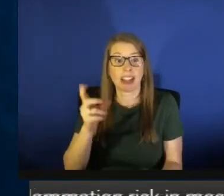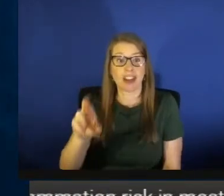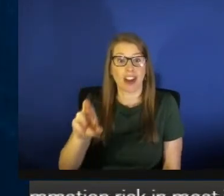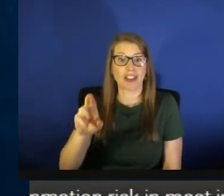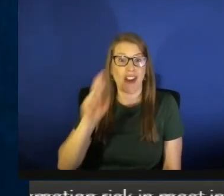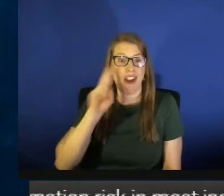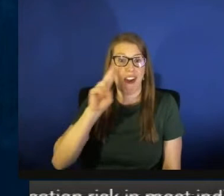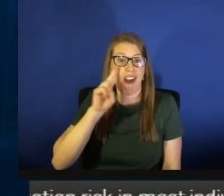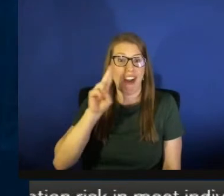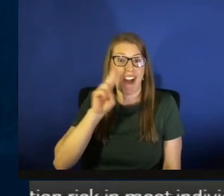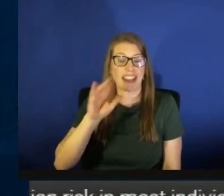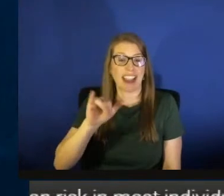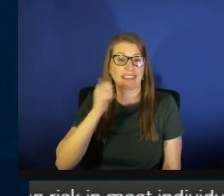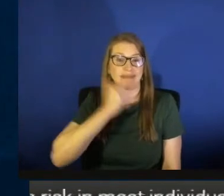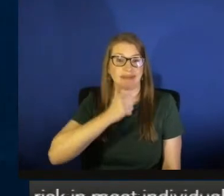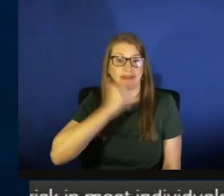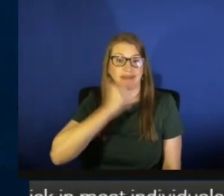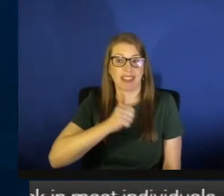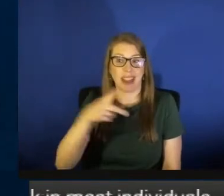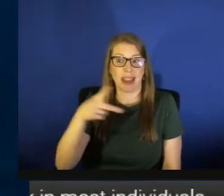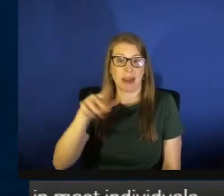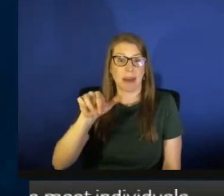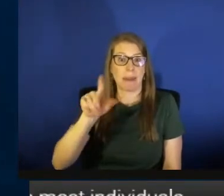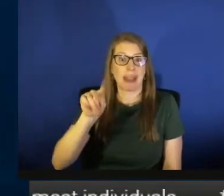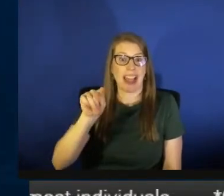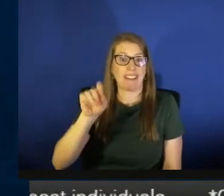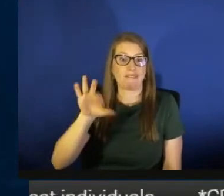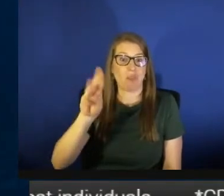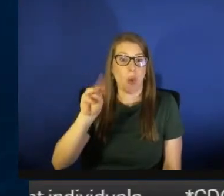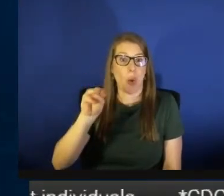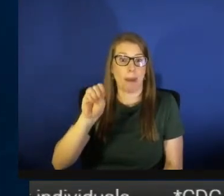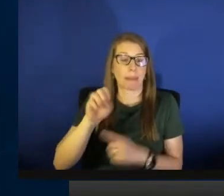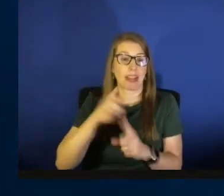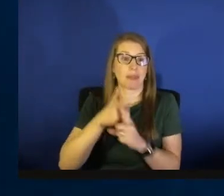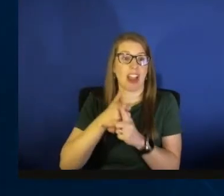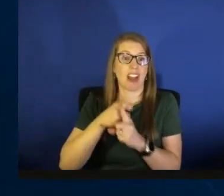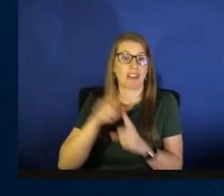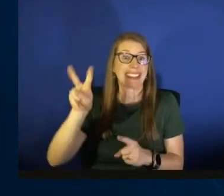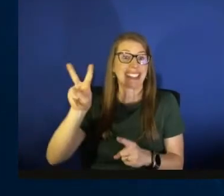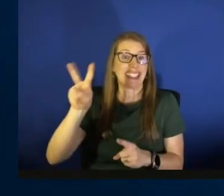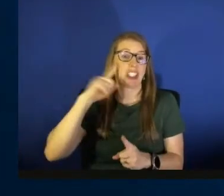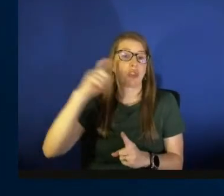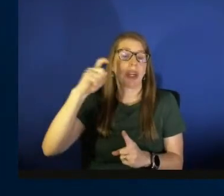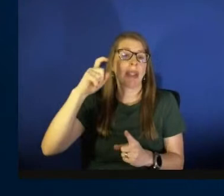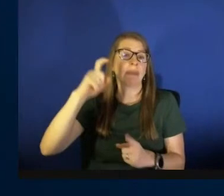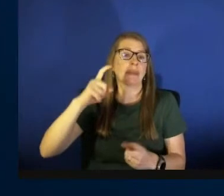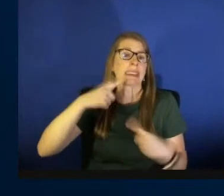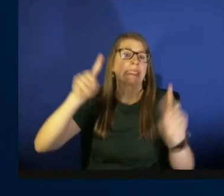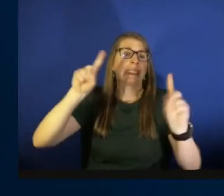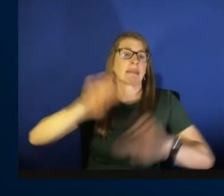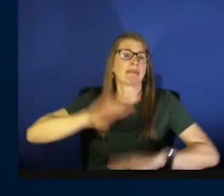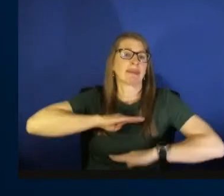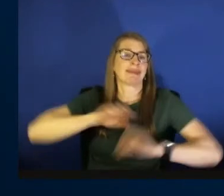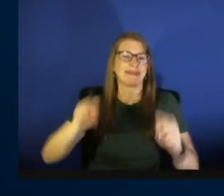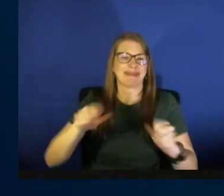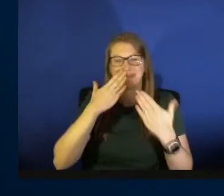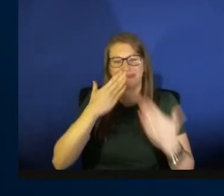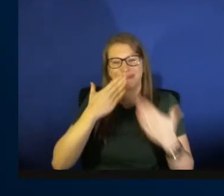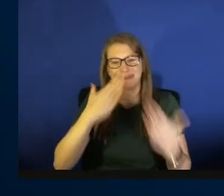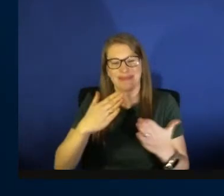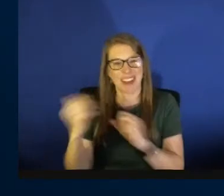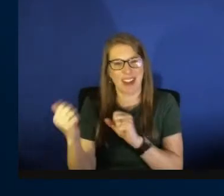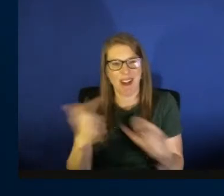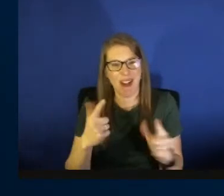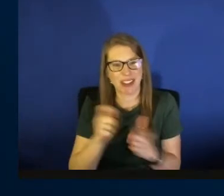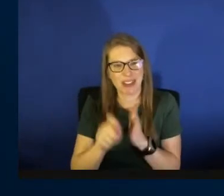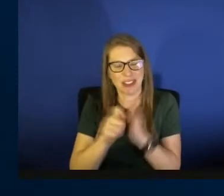that daily platform there for a while to be able to live out his TV dreams. So thank you so much for that. And thanks to our entire panel of journalists for joining us